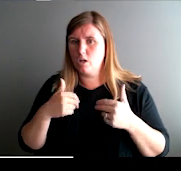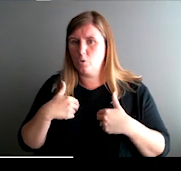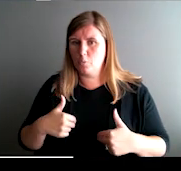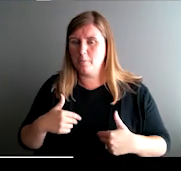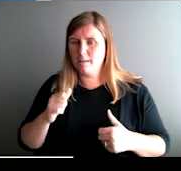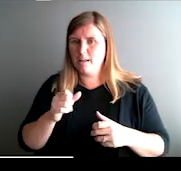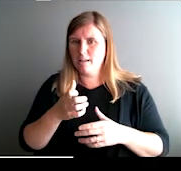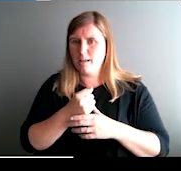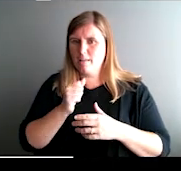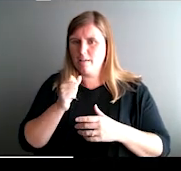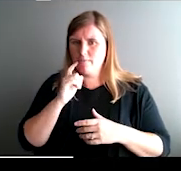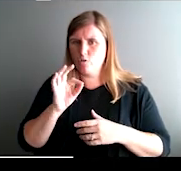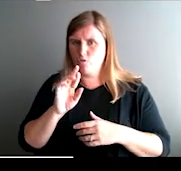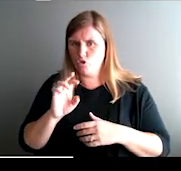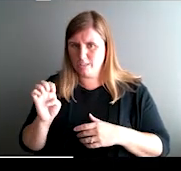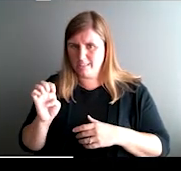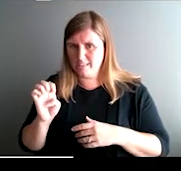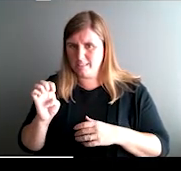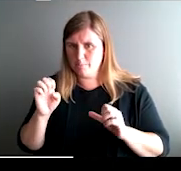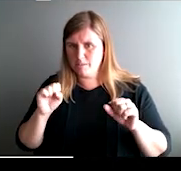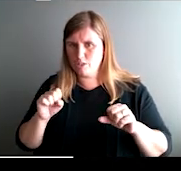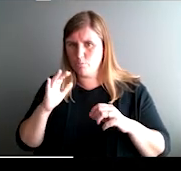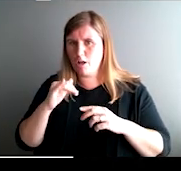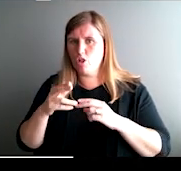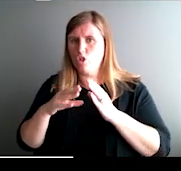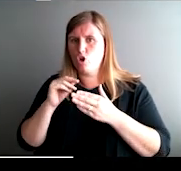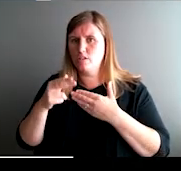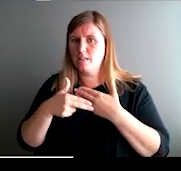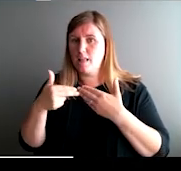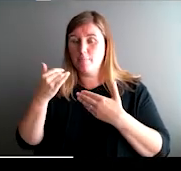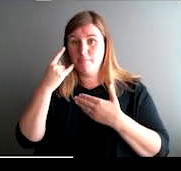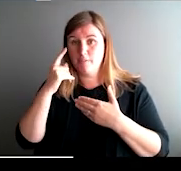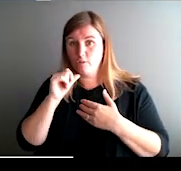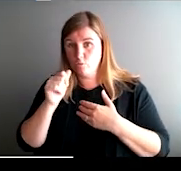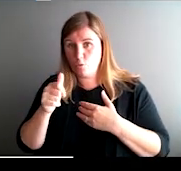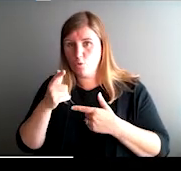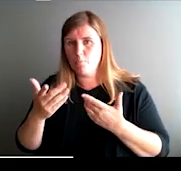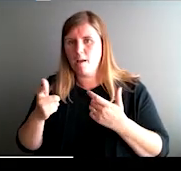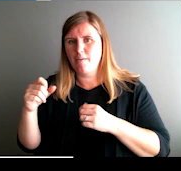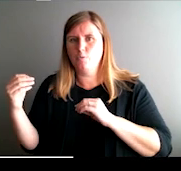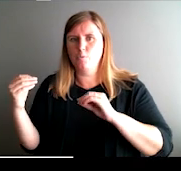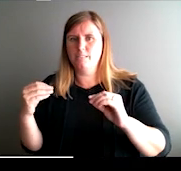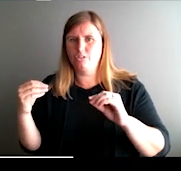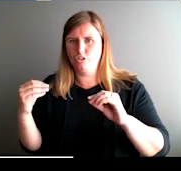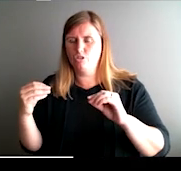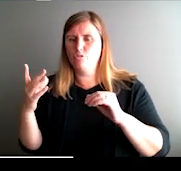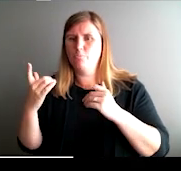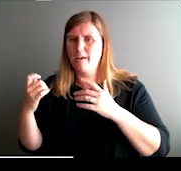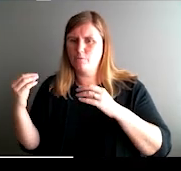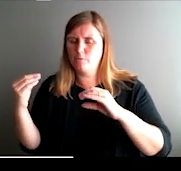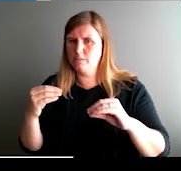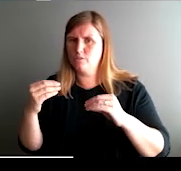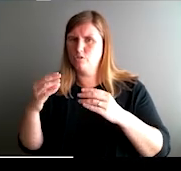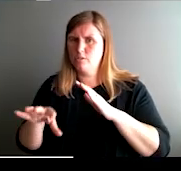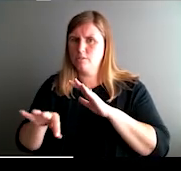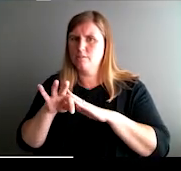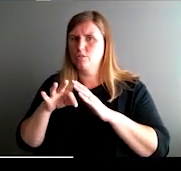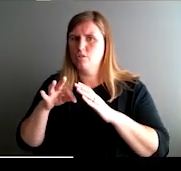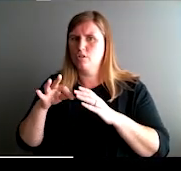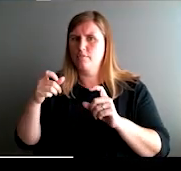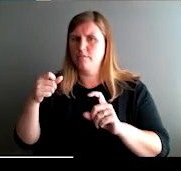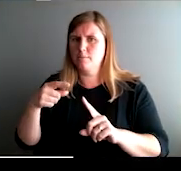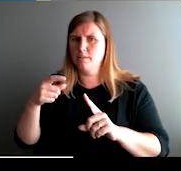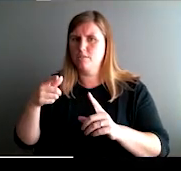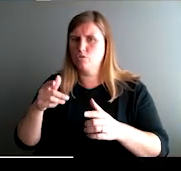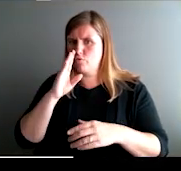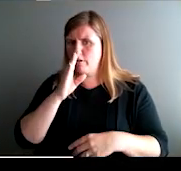can get this for free, potentially by learning the label, but if they don't, you may need to teach it. You may need to teach the selection of stimuli